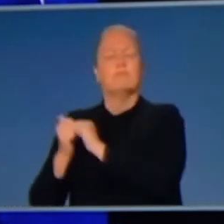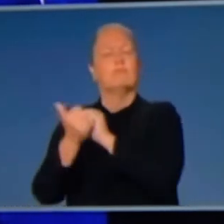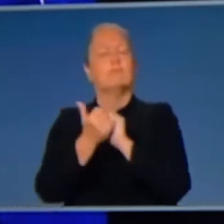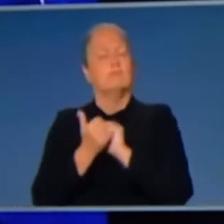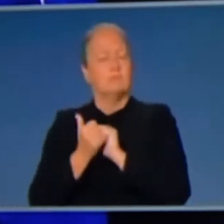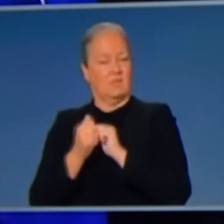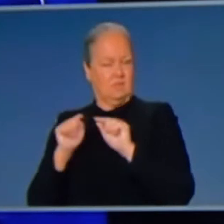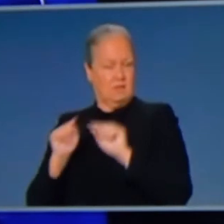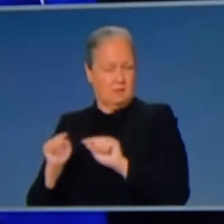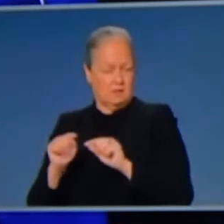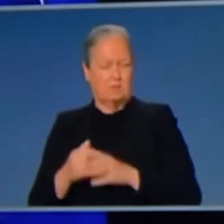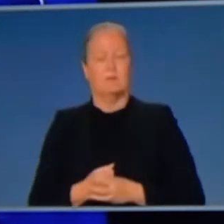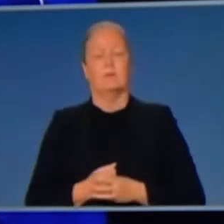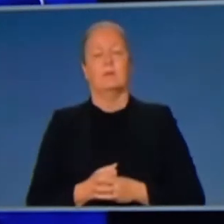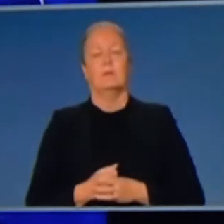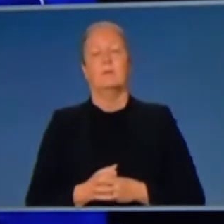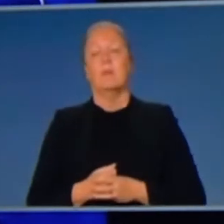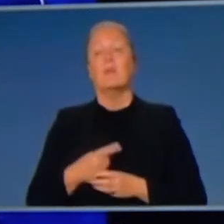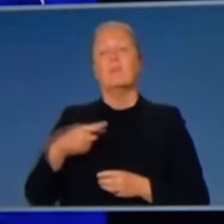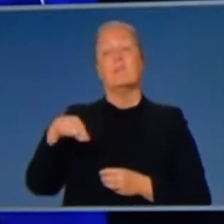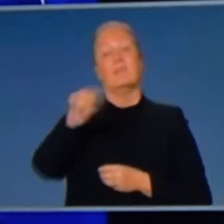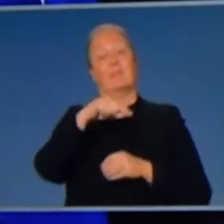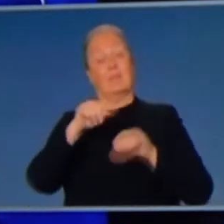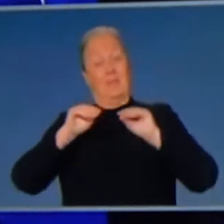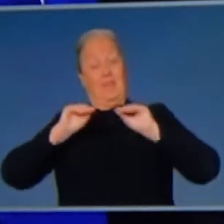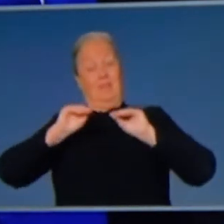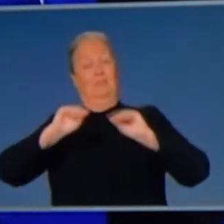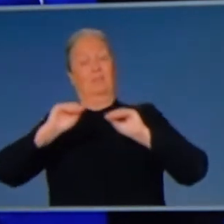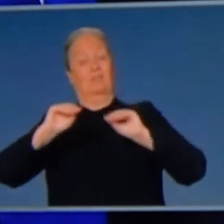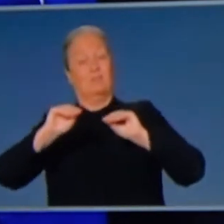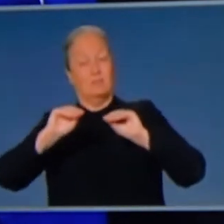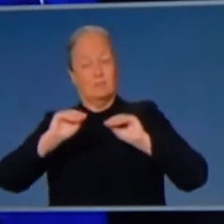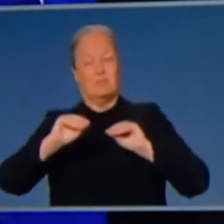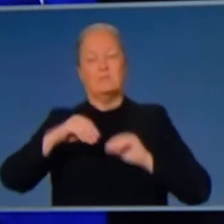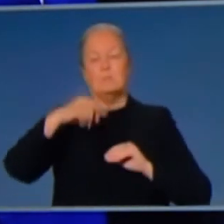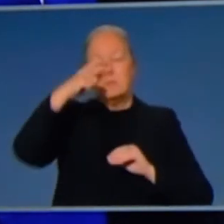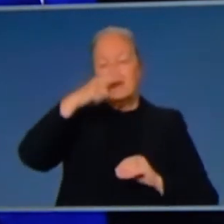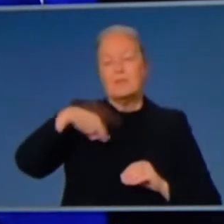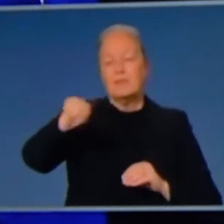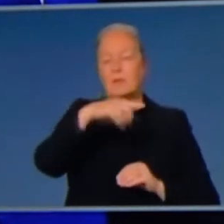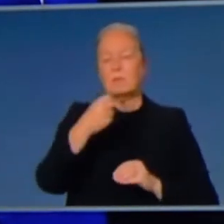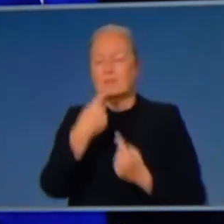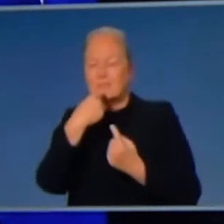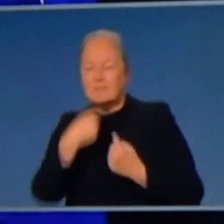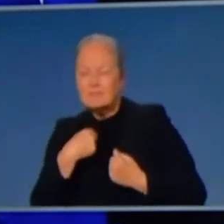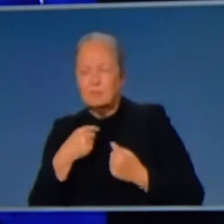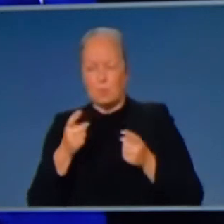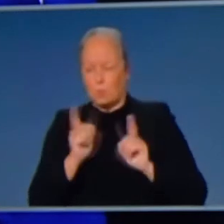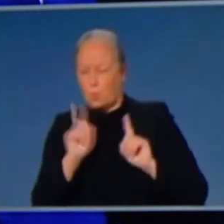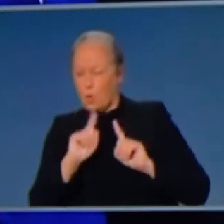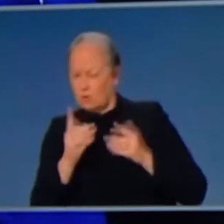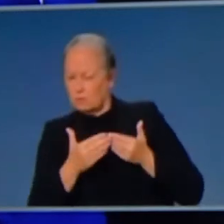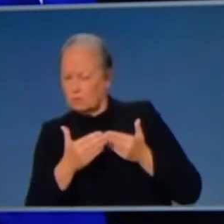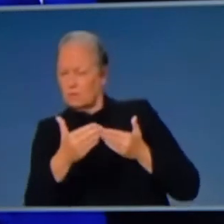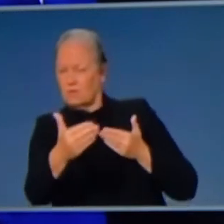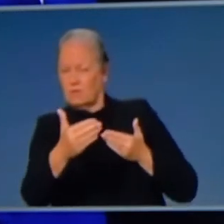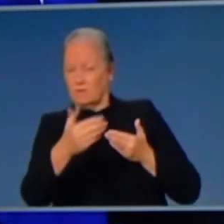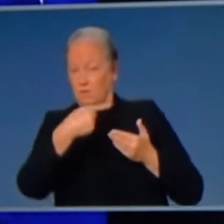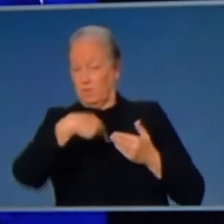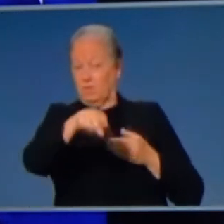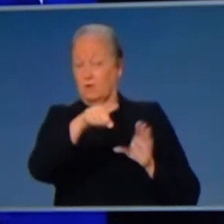of course, the educationalists need to provide that advice about the structure of the balance of the year and to ensure